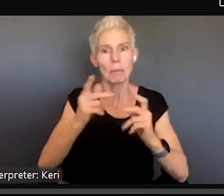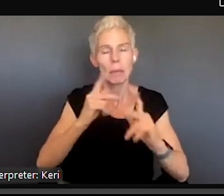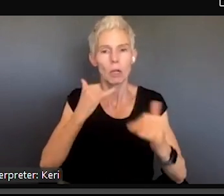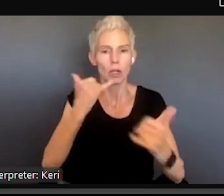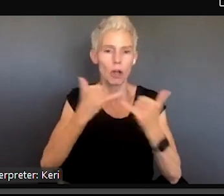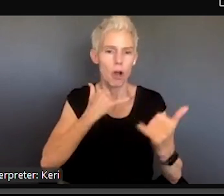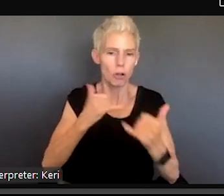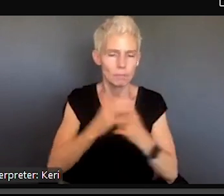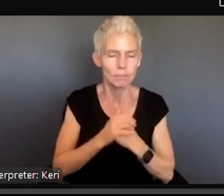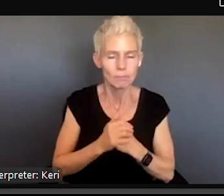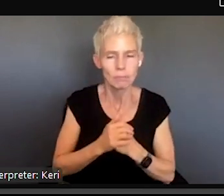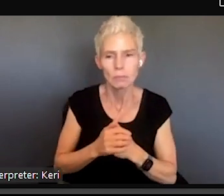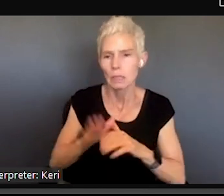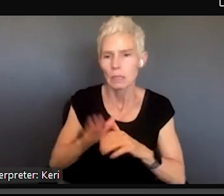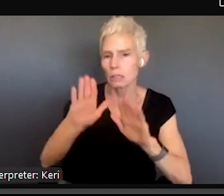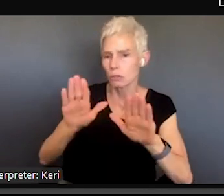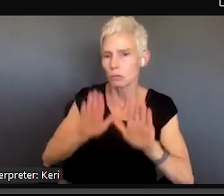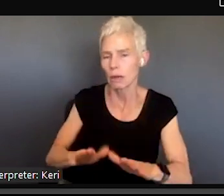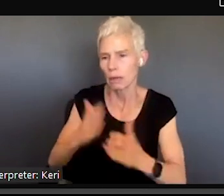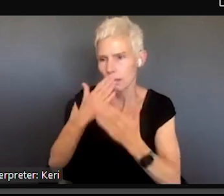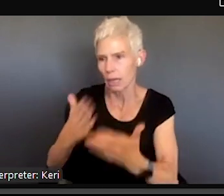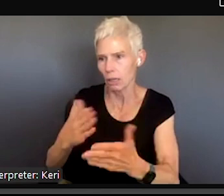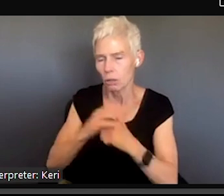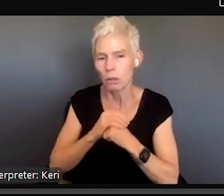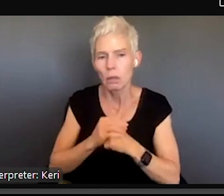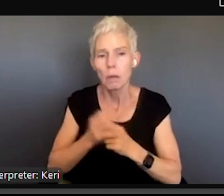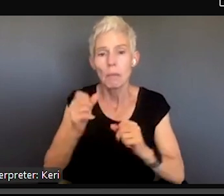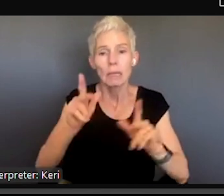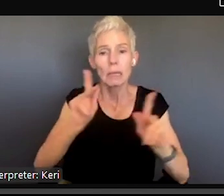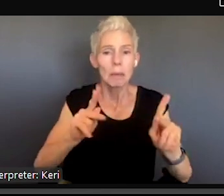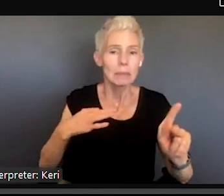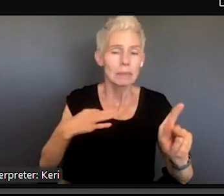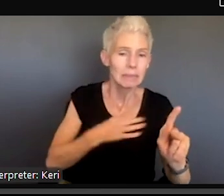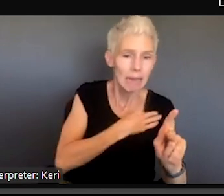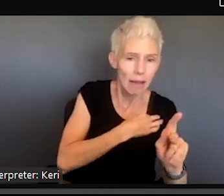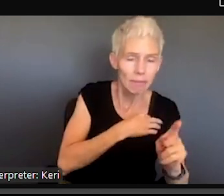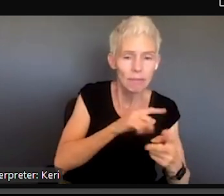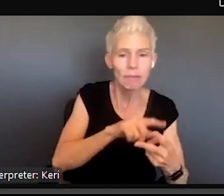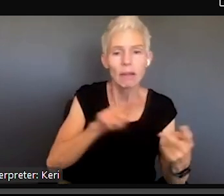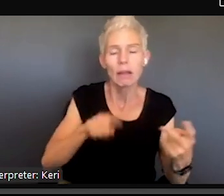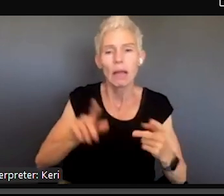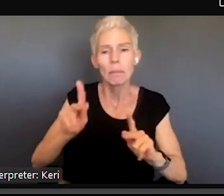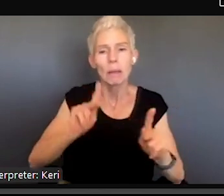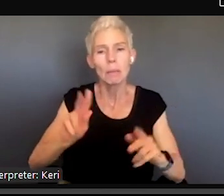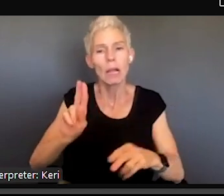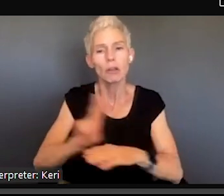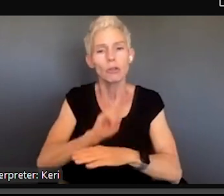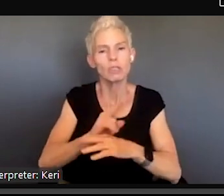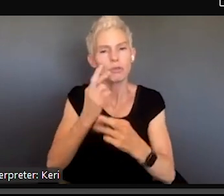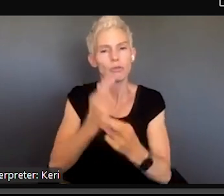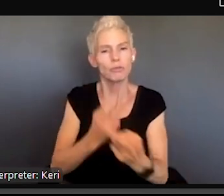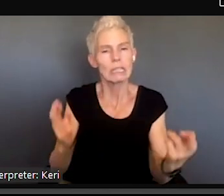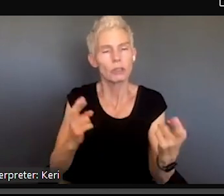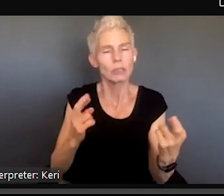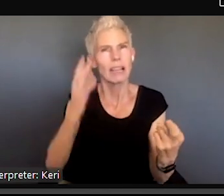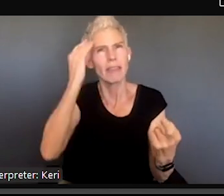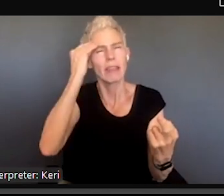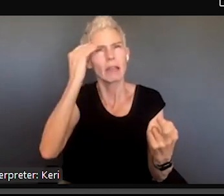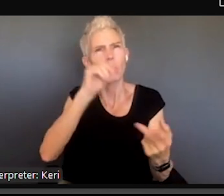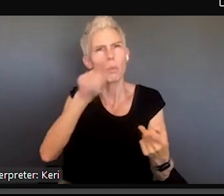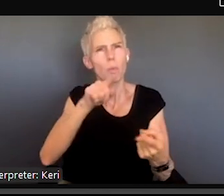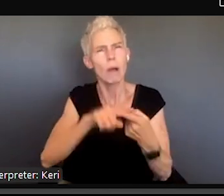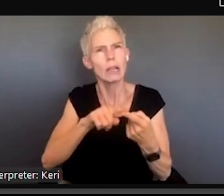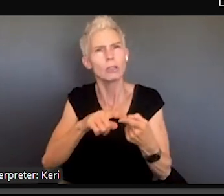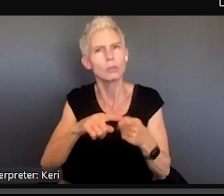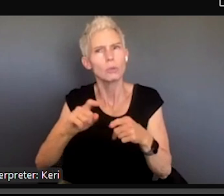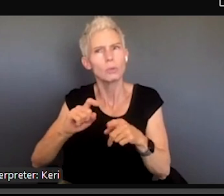That's great. Thank you. It's great to hear how both the staff, but also people who are using the resource are thinking about, when to call for